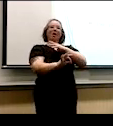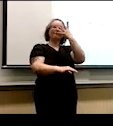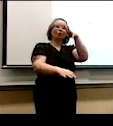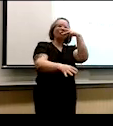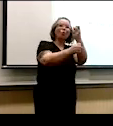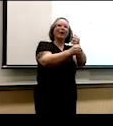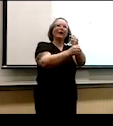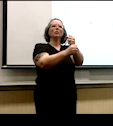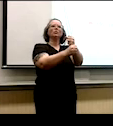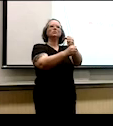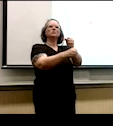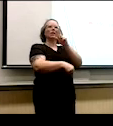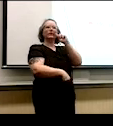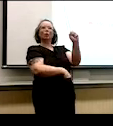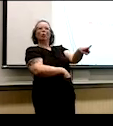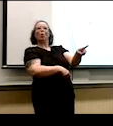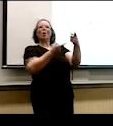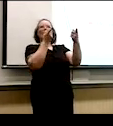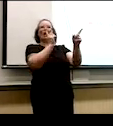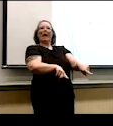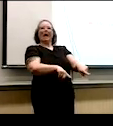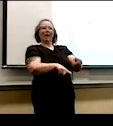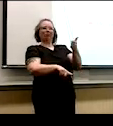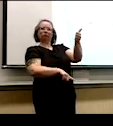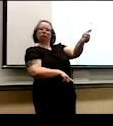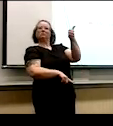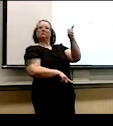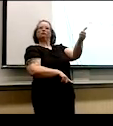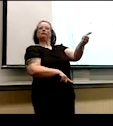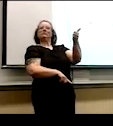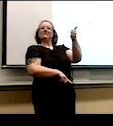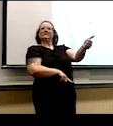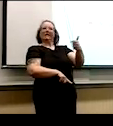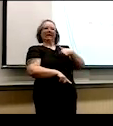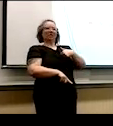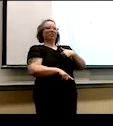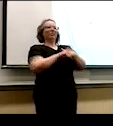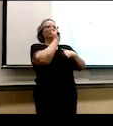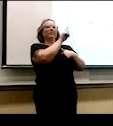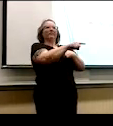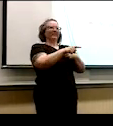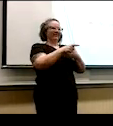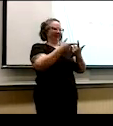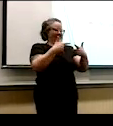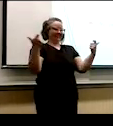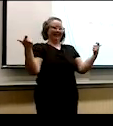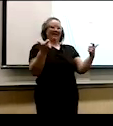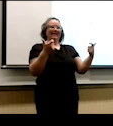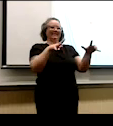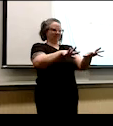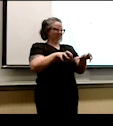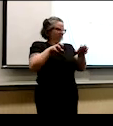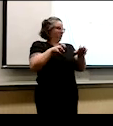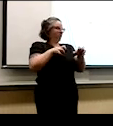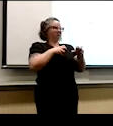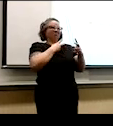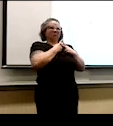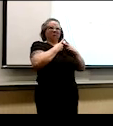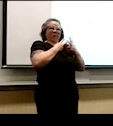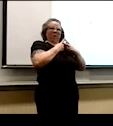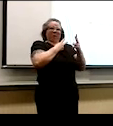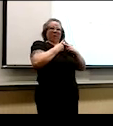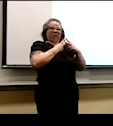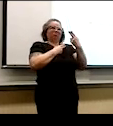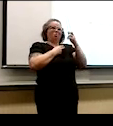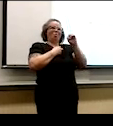sort of an OCD behavior. Mostly it's collecting paper, and they stack the paper and things. Then this